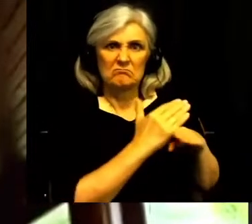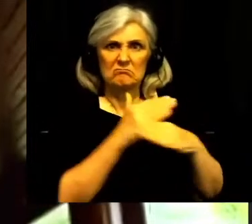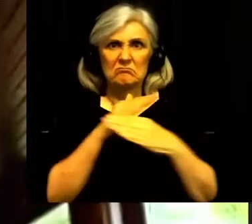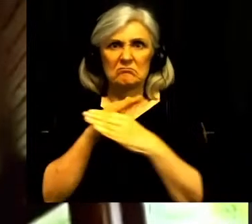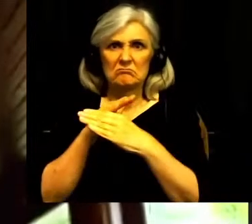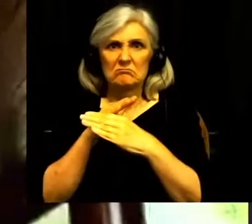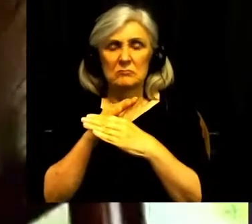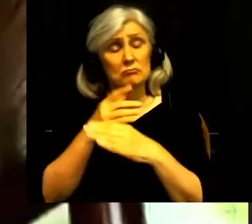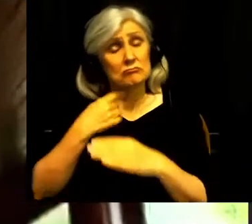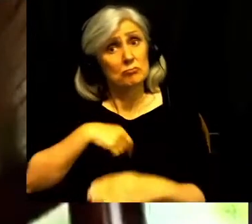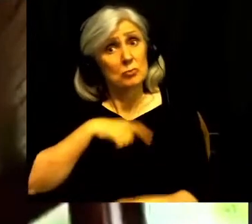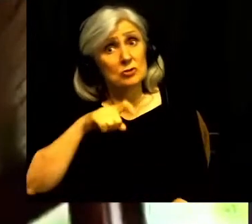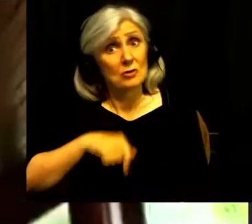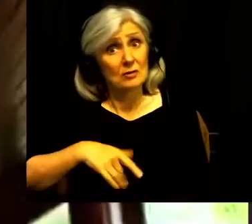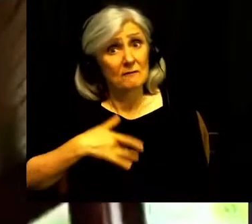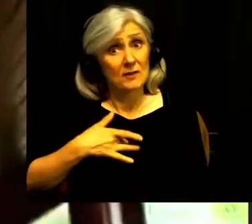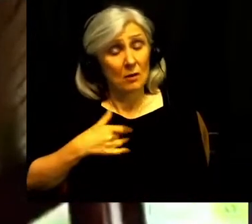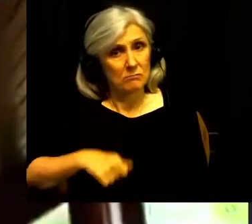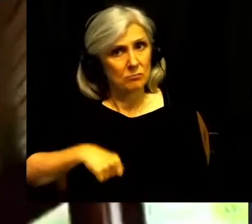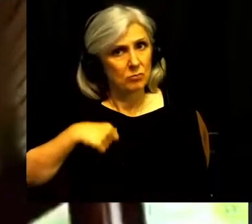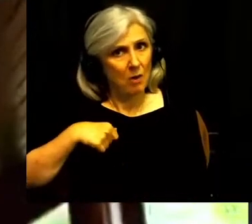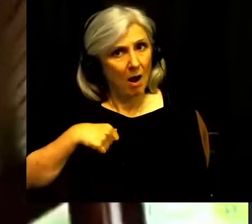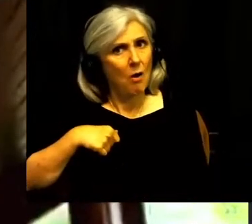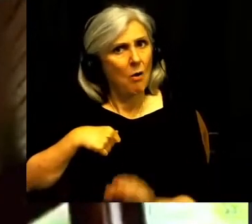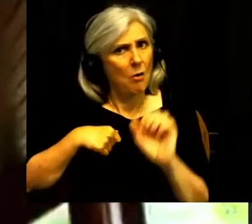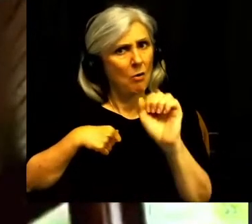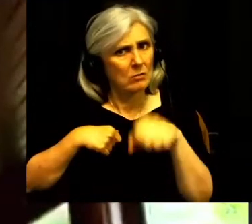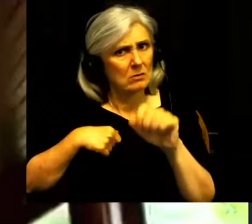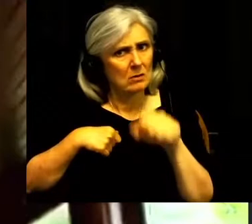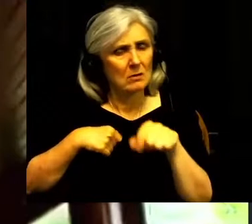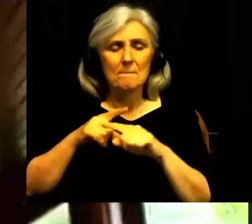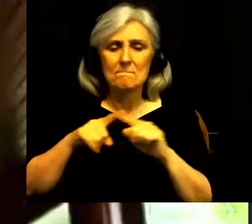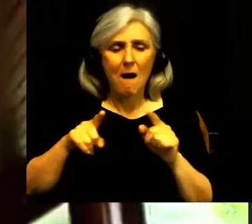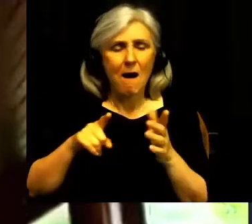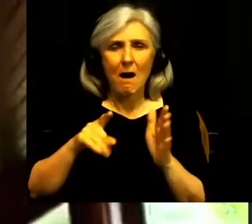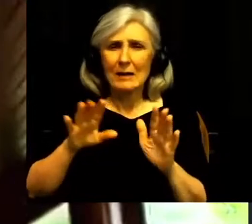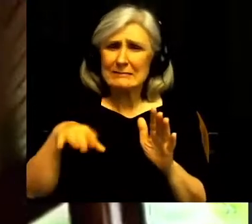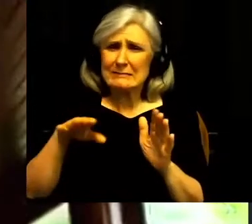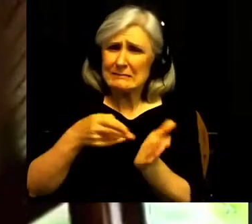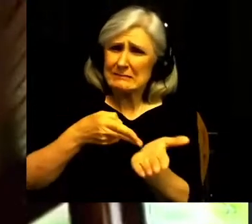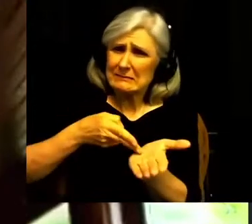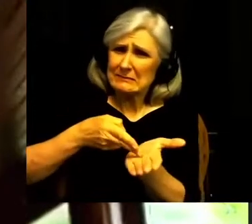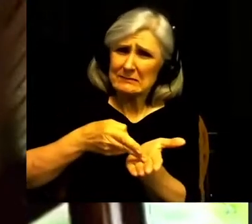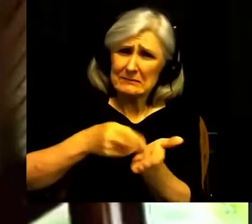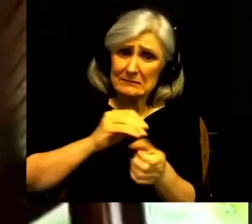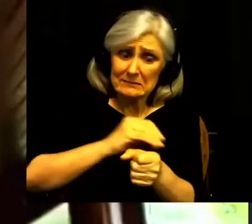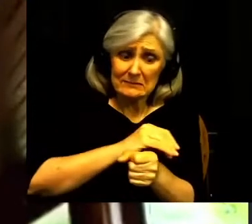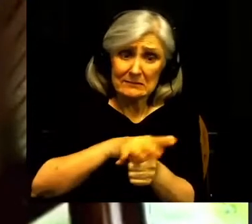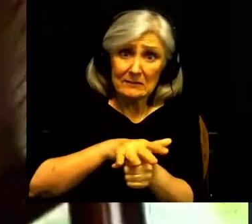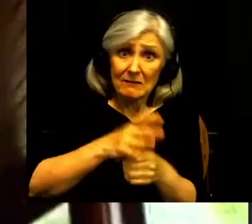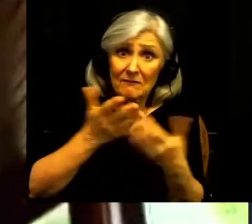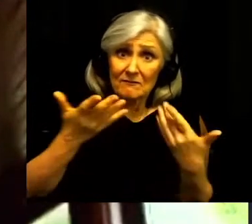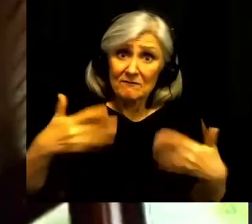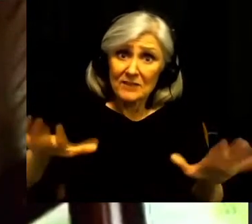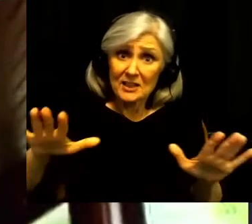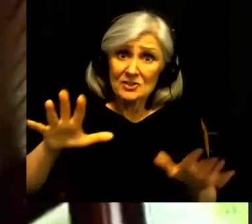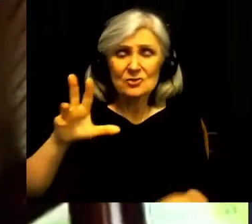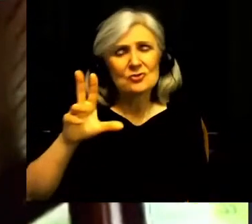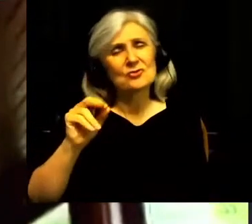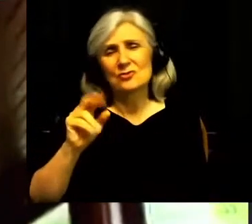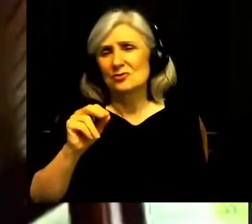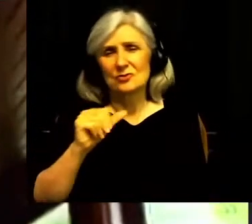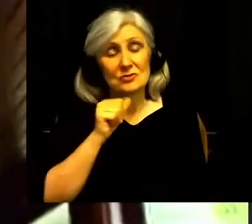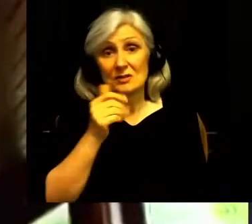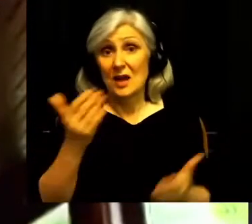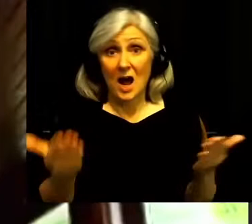ways, but we should also be honest with ourselves that the pandemic is not over. It's not over, in this country or any